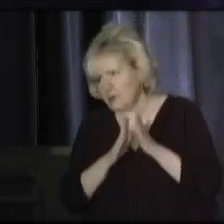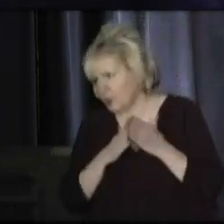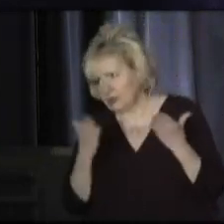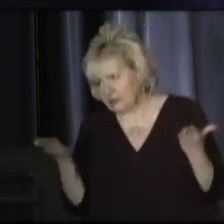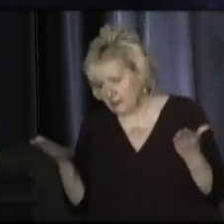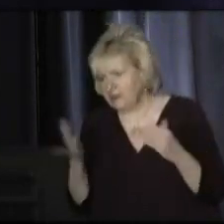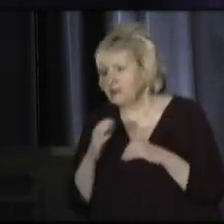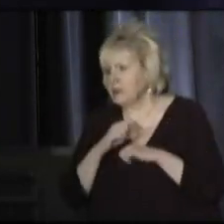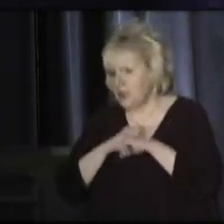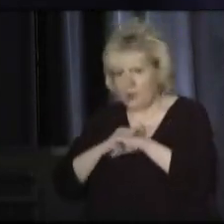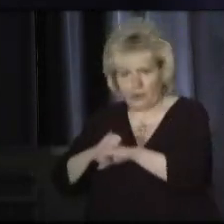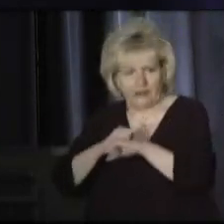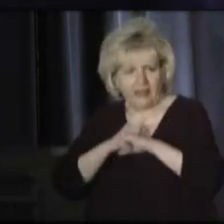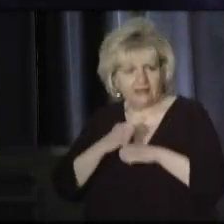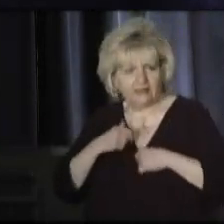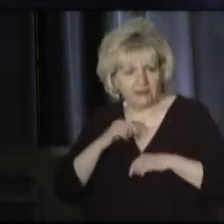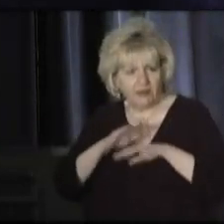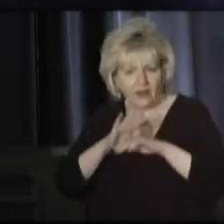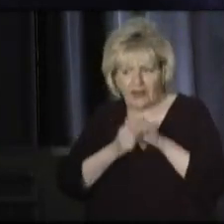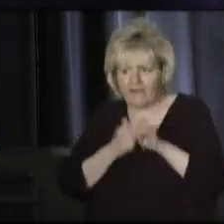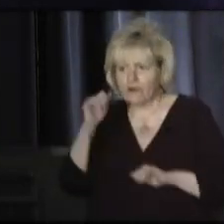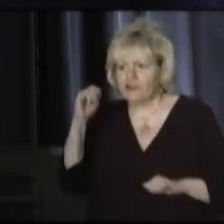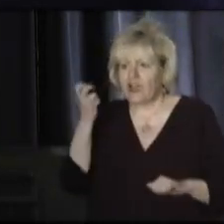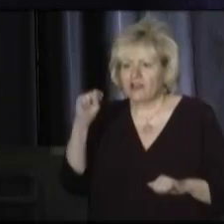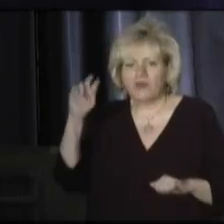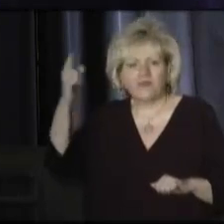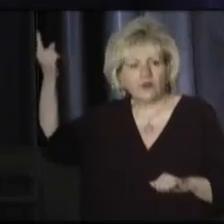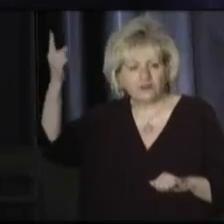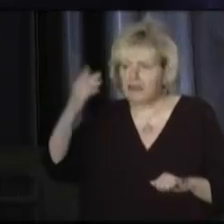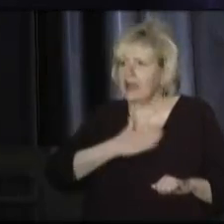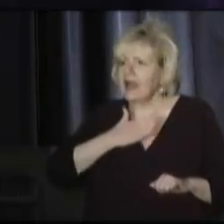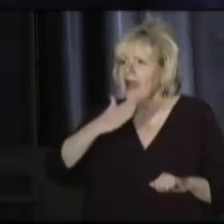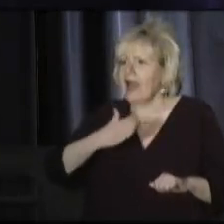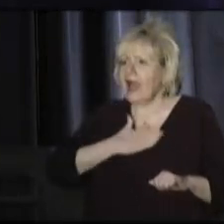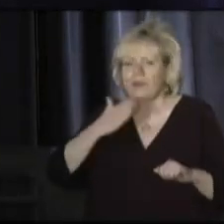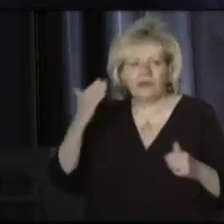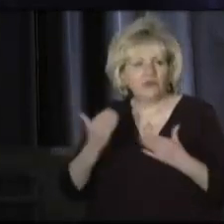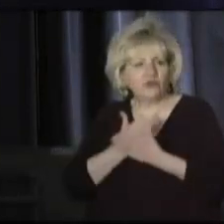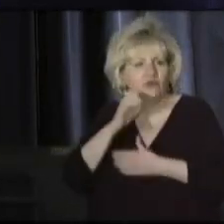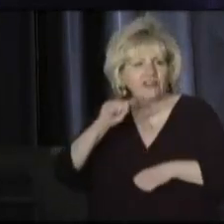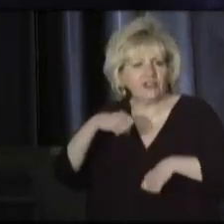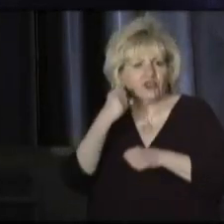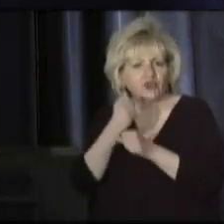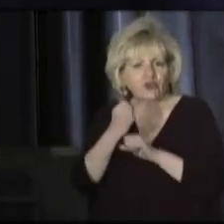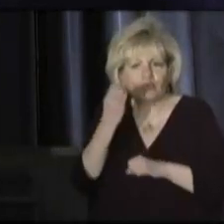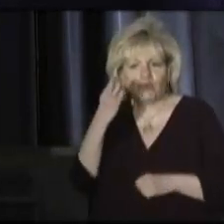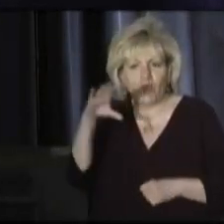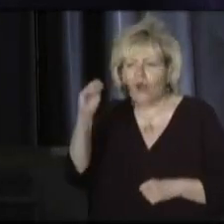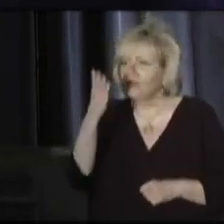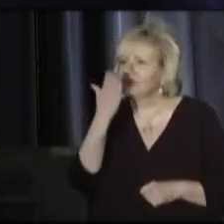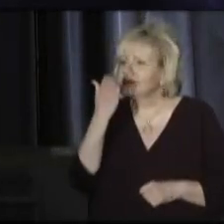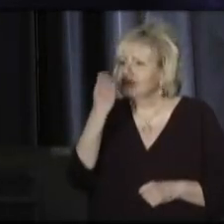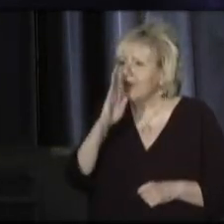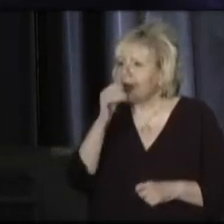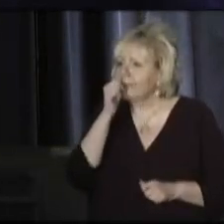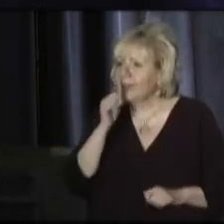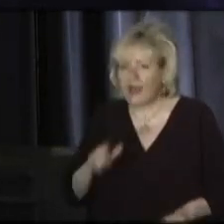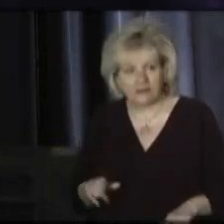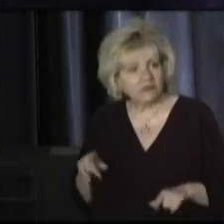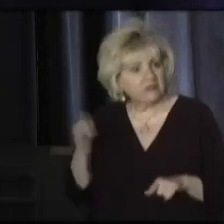squeaky inside the nostrils, plastic ball pip dry, then blood, more blood. I suppose I bit my